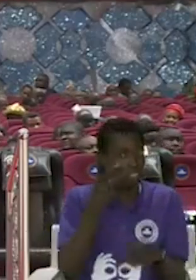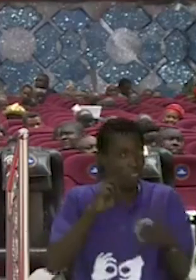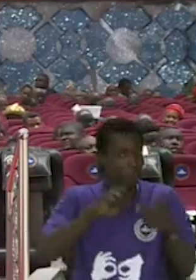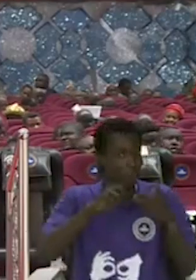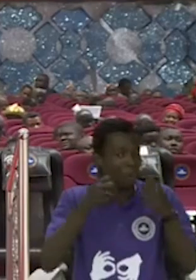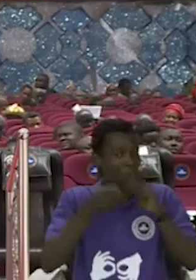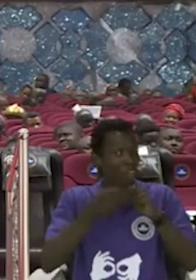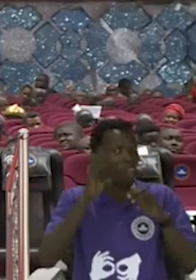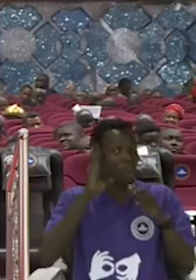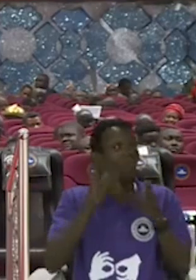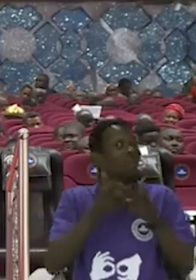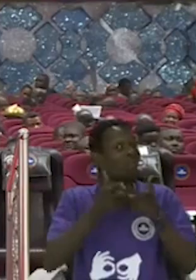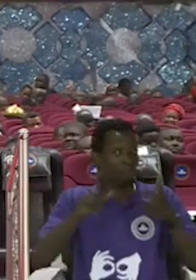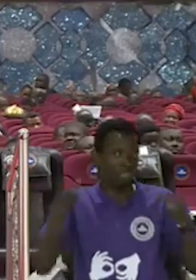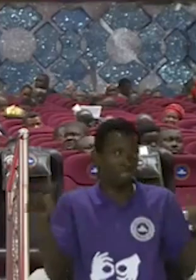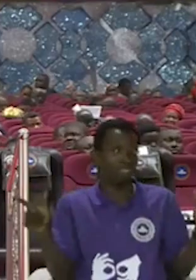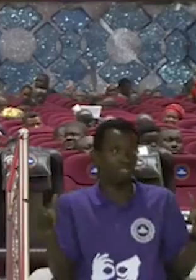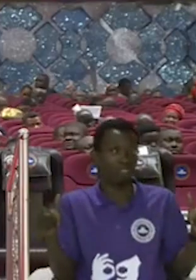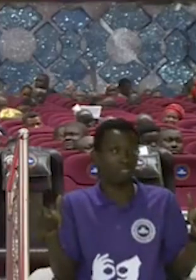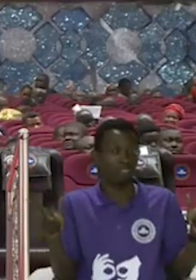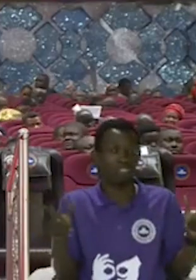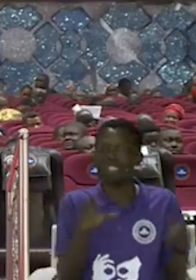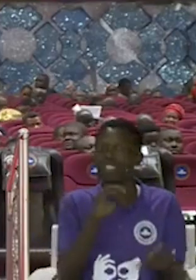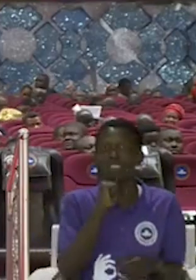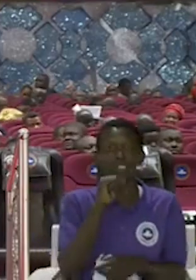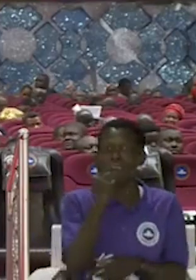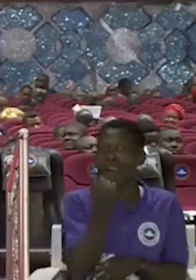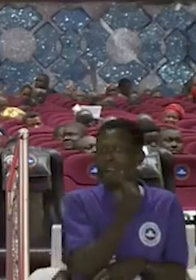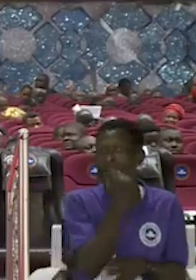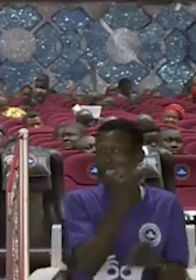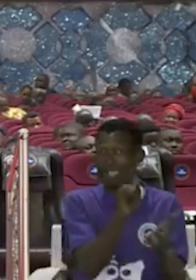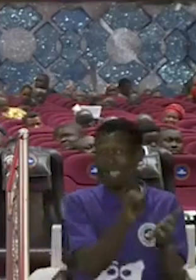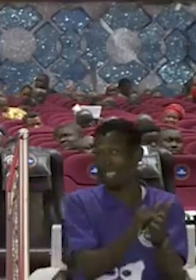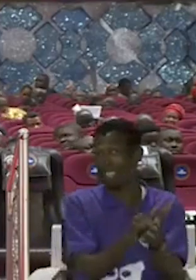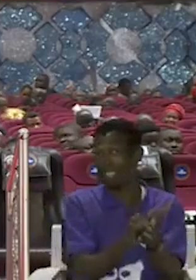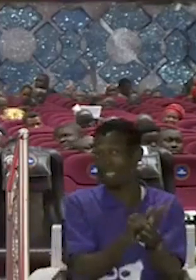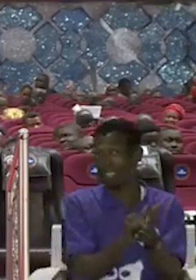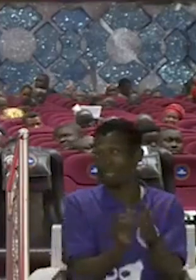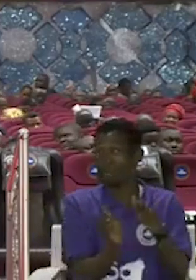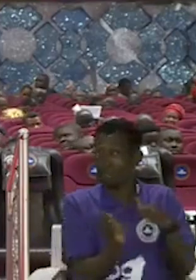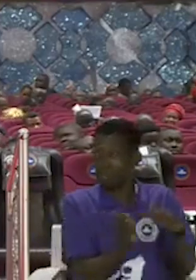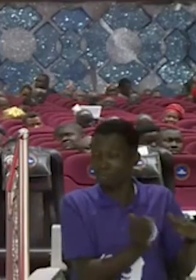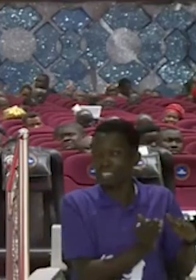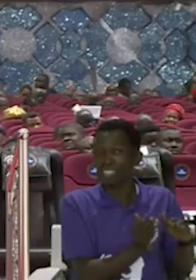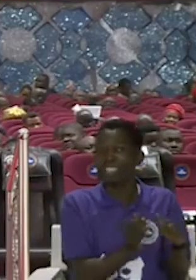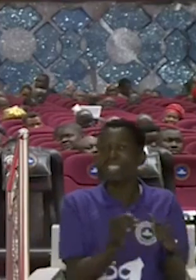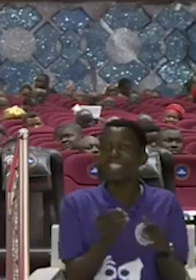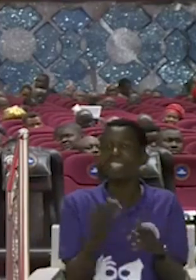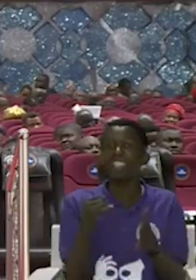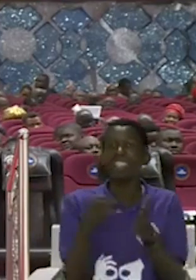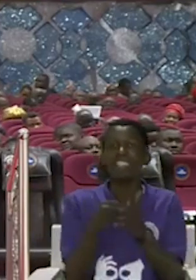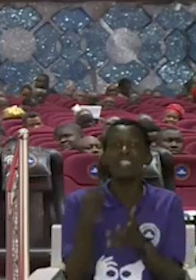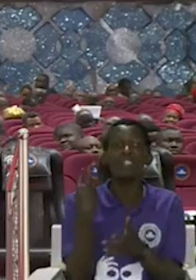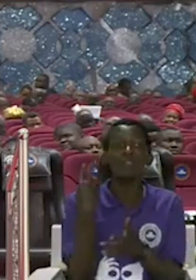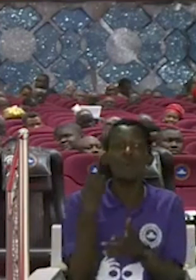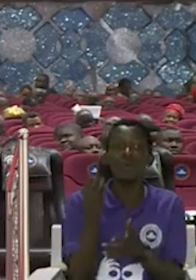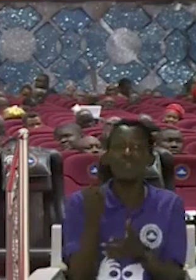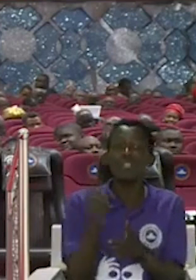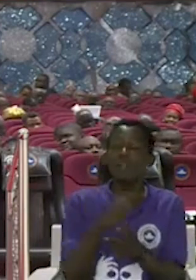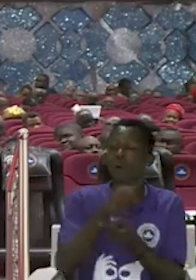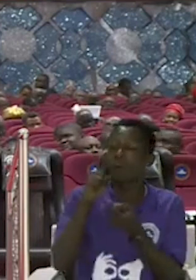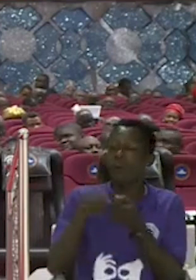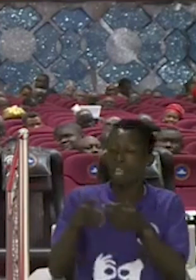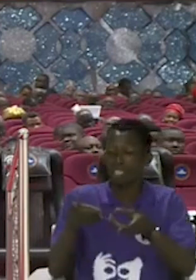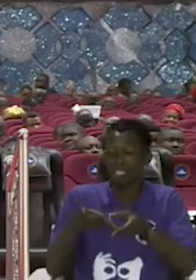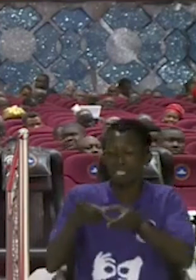create. But not only that, it was when the disciples, when